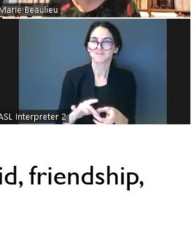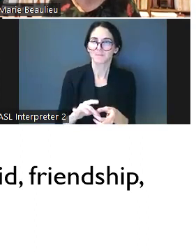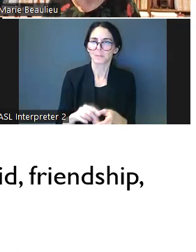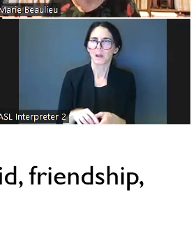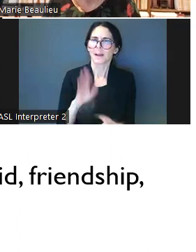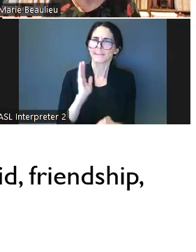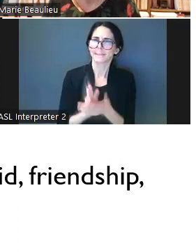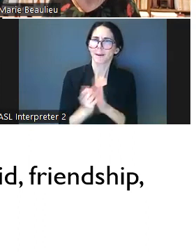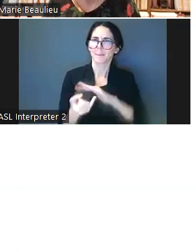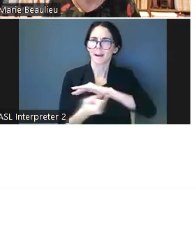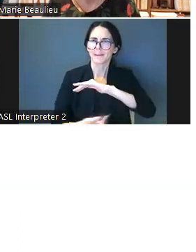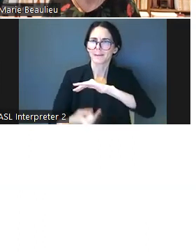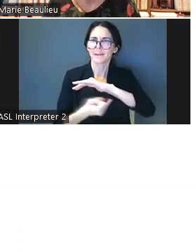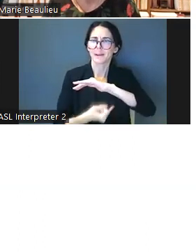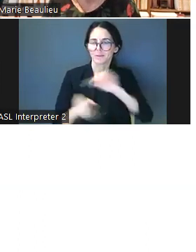isolations also.